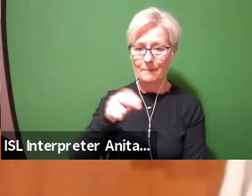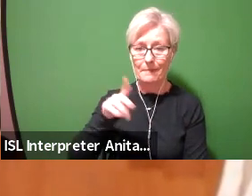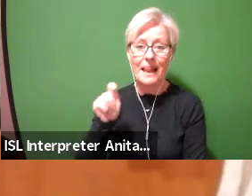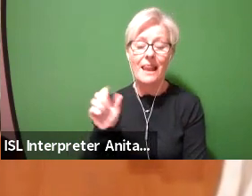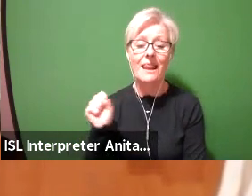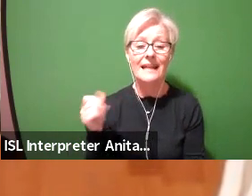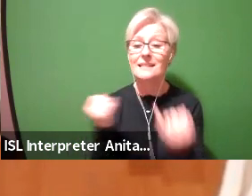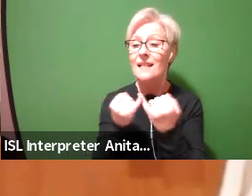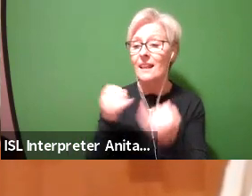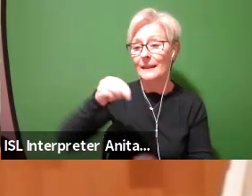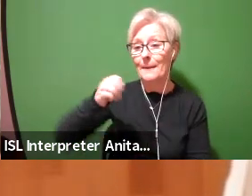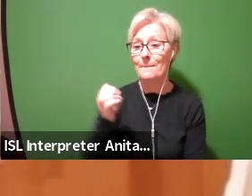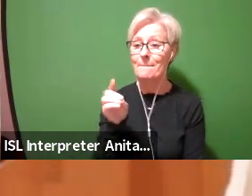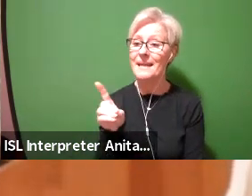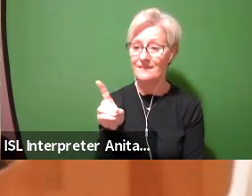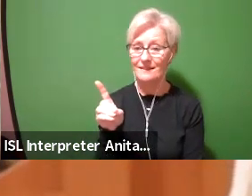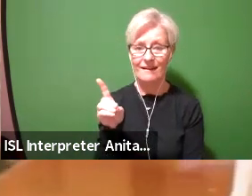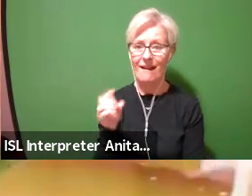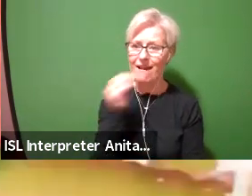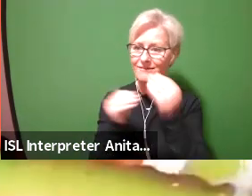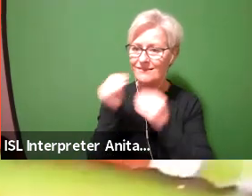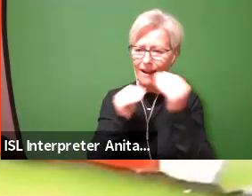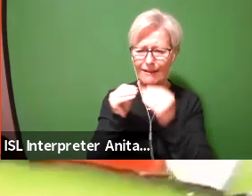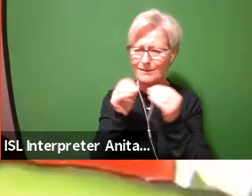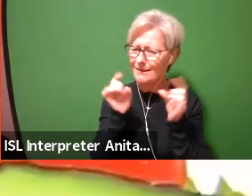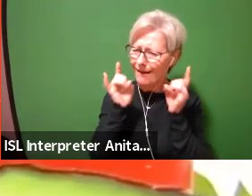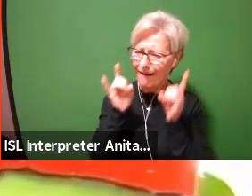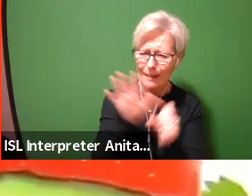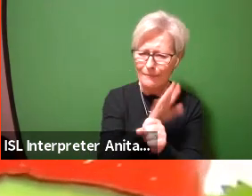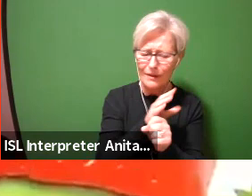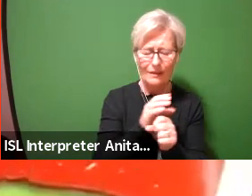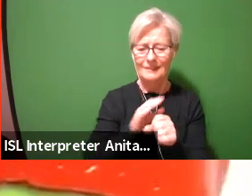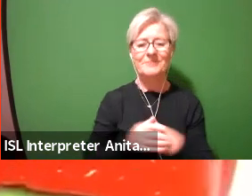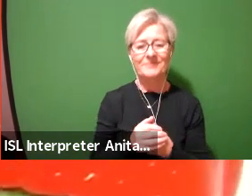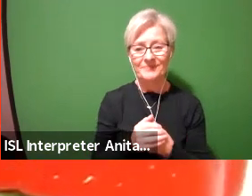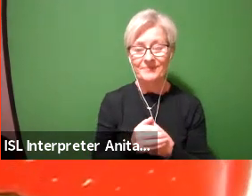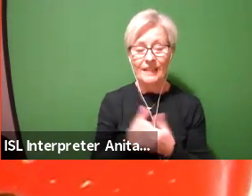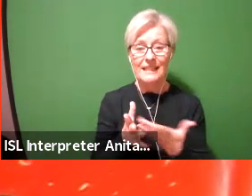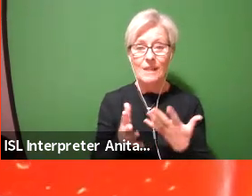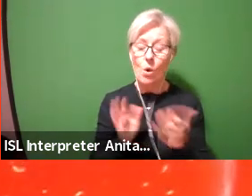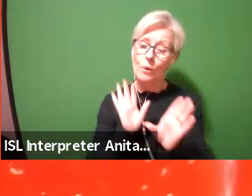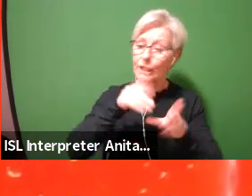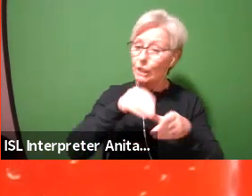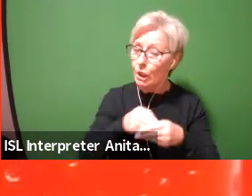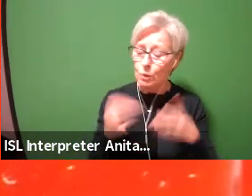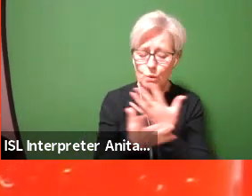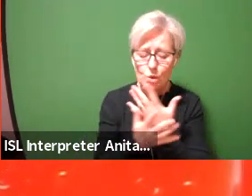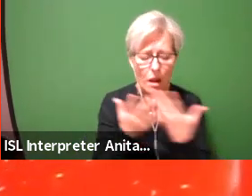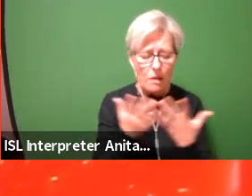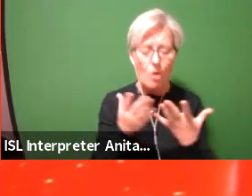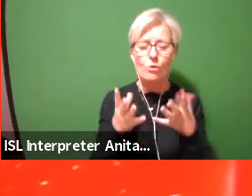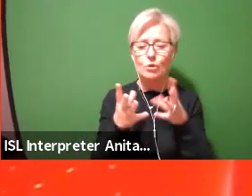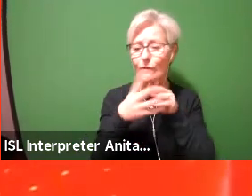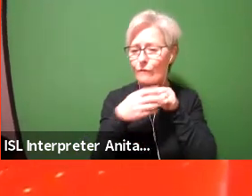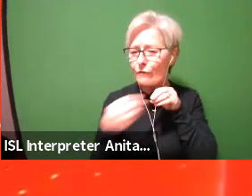for example, is really helpful. A diet that includes lots of fruits and vegetables, beans, nuts,